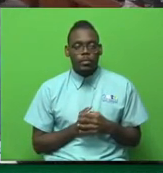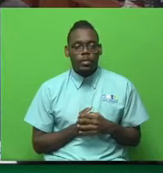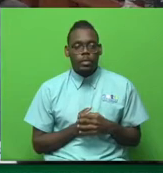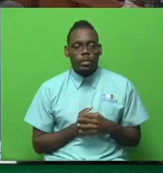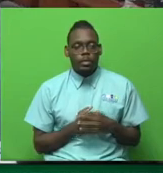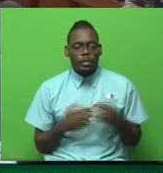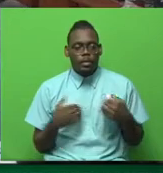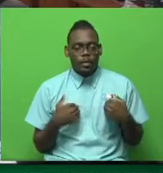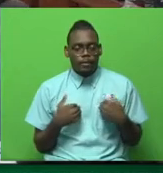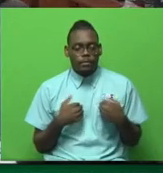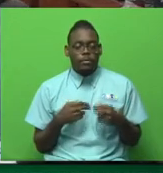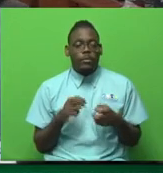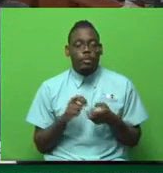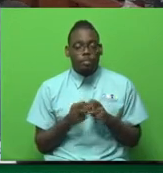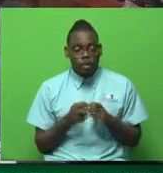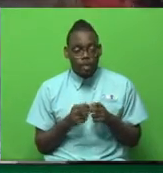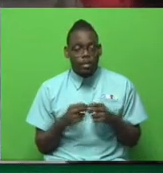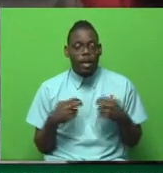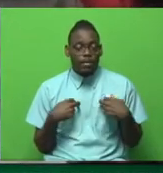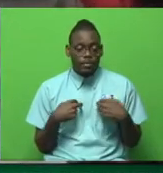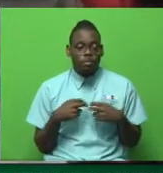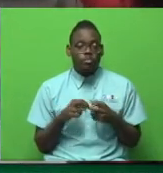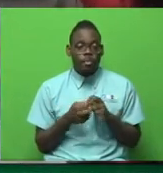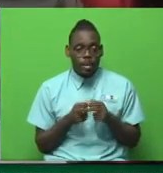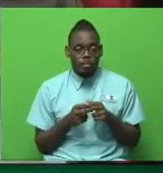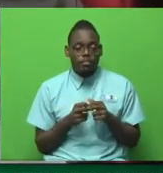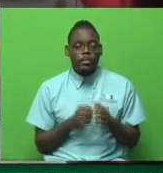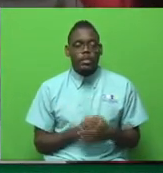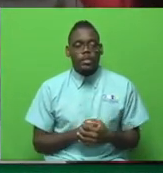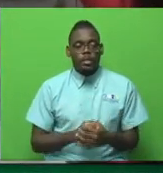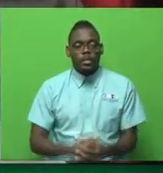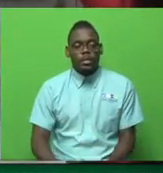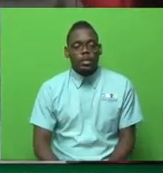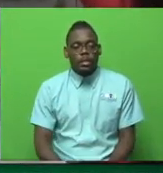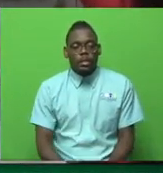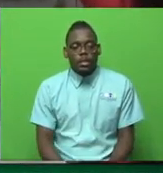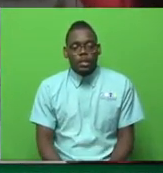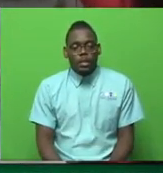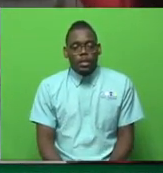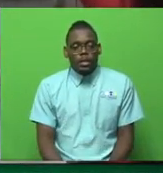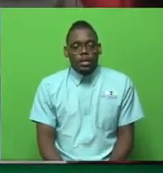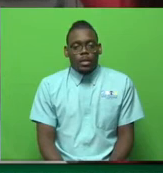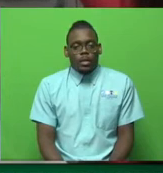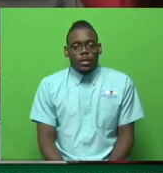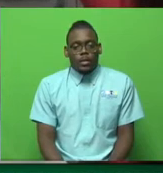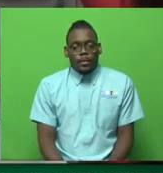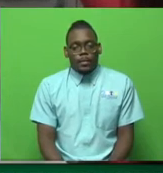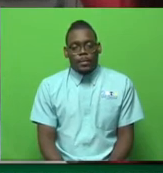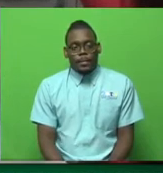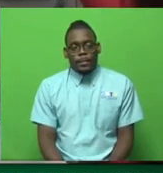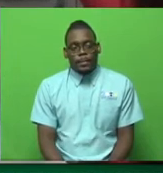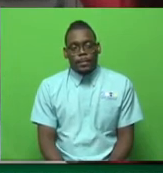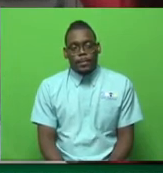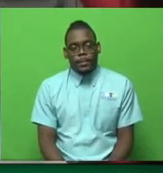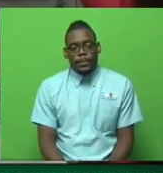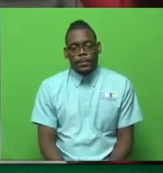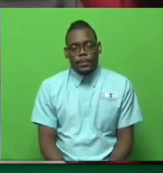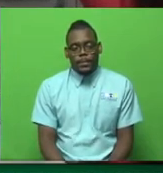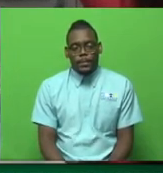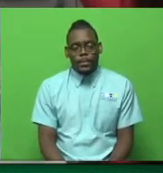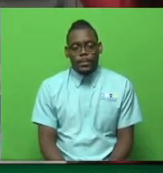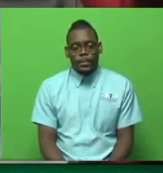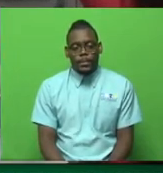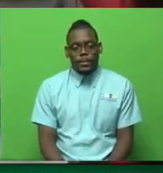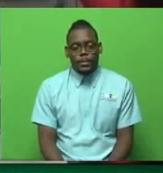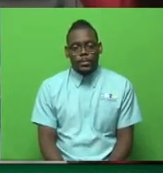you have an issue remember they have an issue with a deputy speaker with Mike's calling on all of